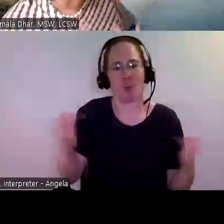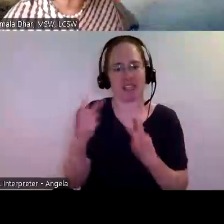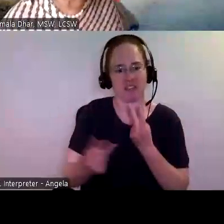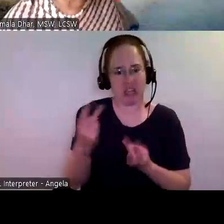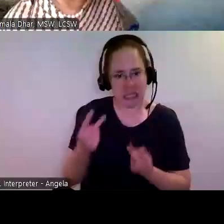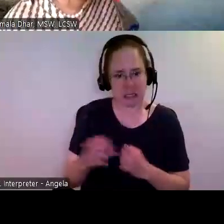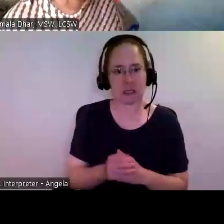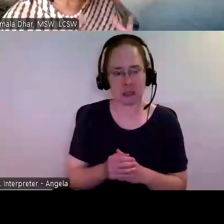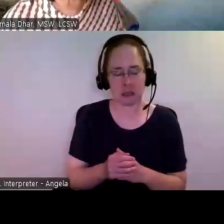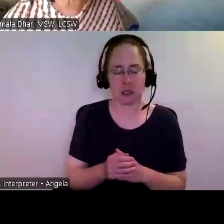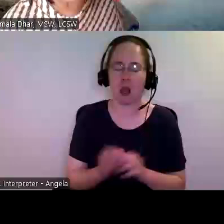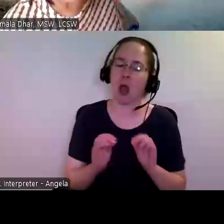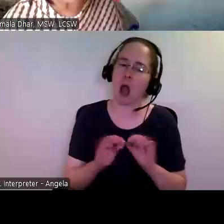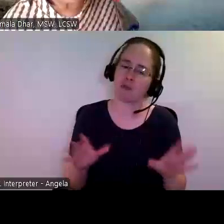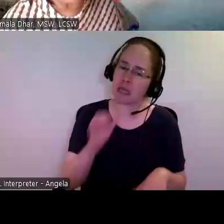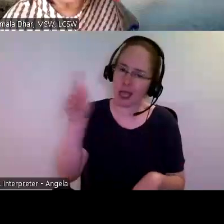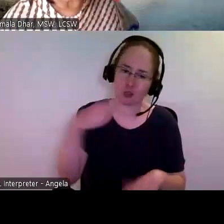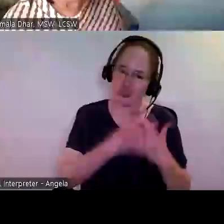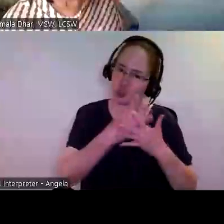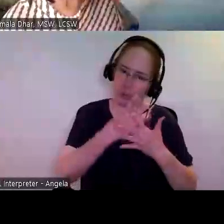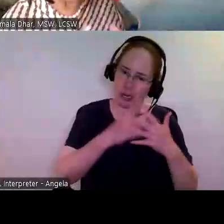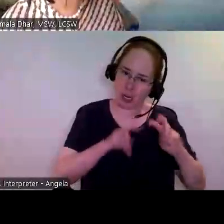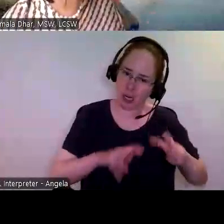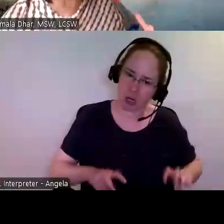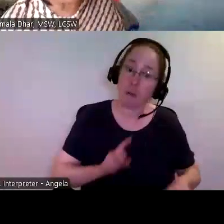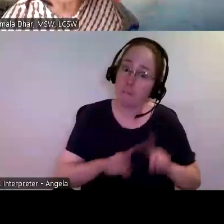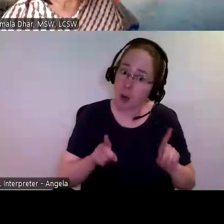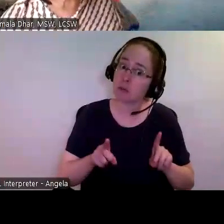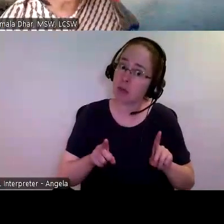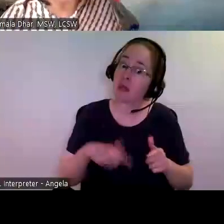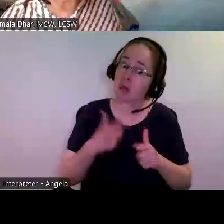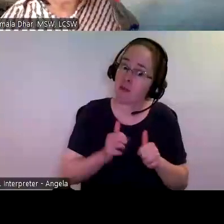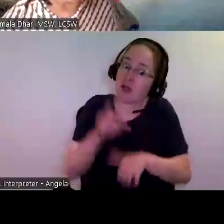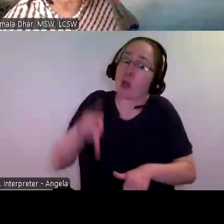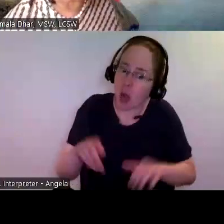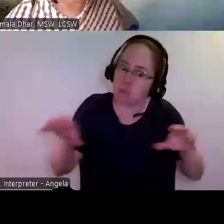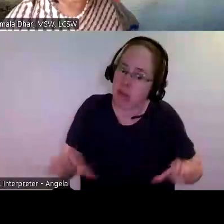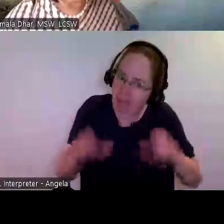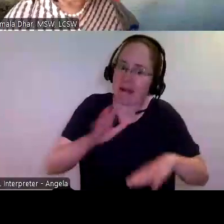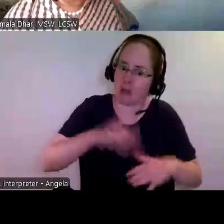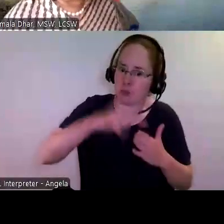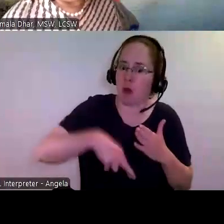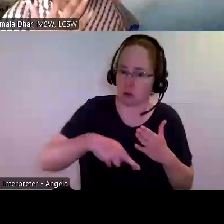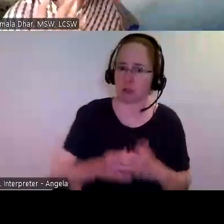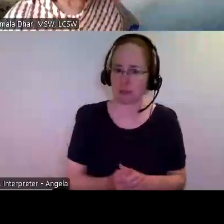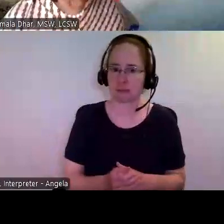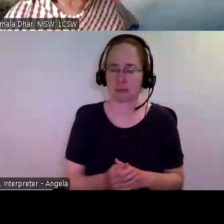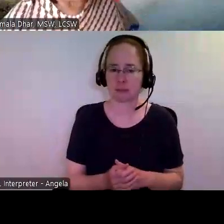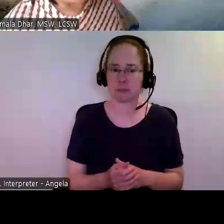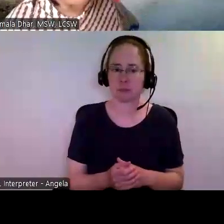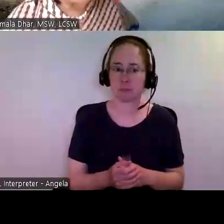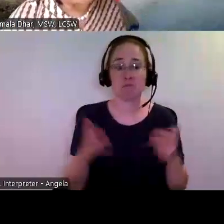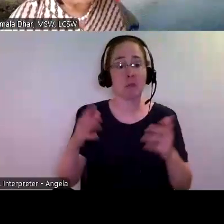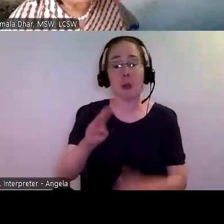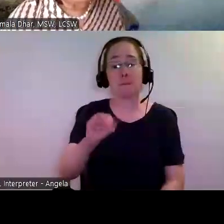And obviously, it's not just screening, but then acting on the screening results. And this is paid for